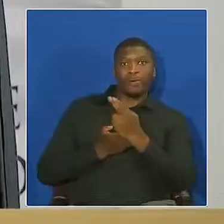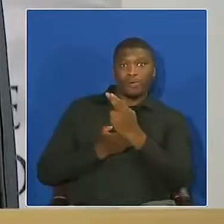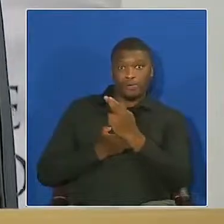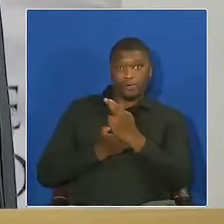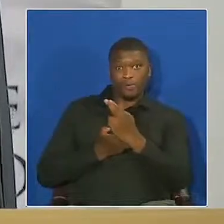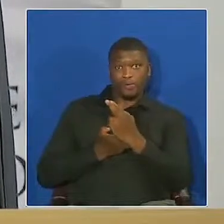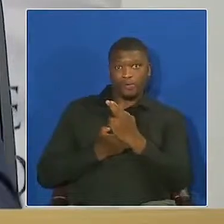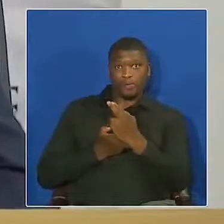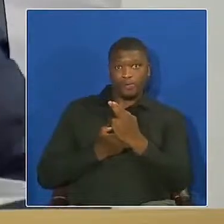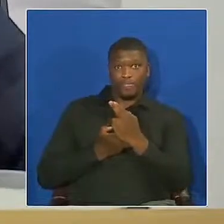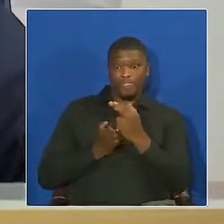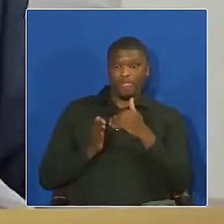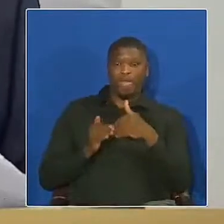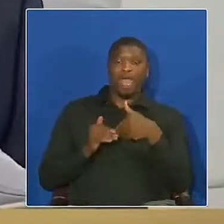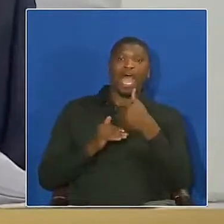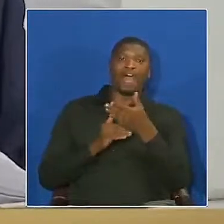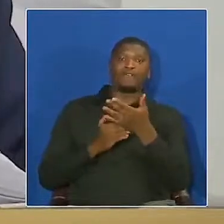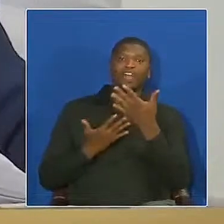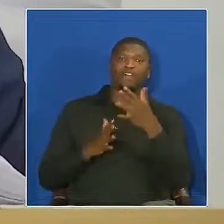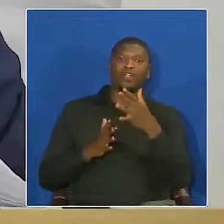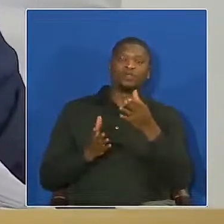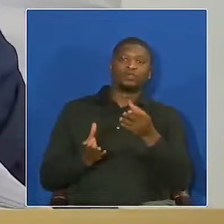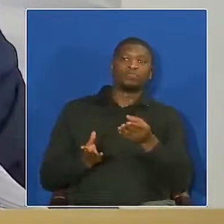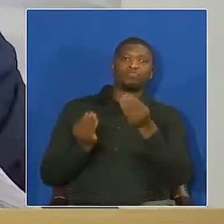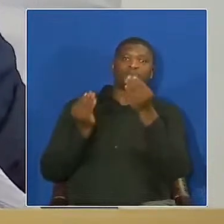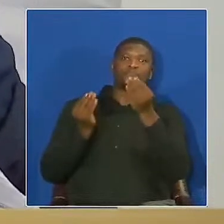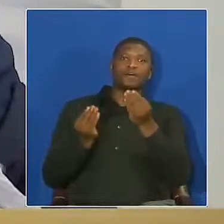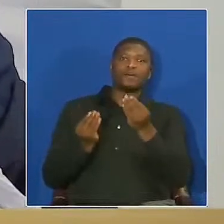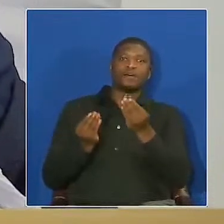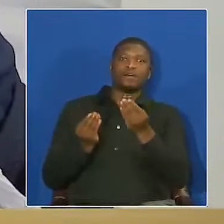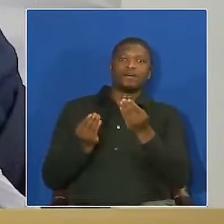award of bid number